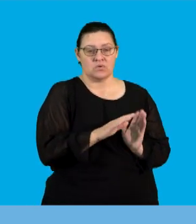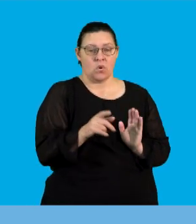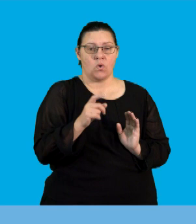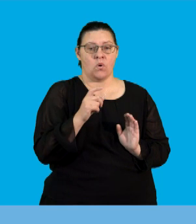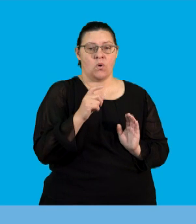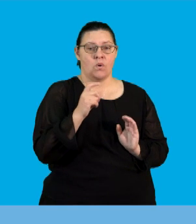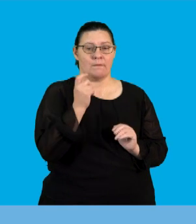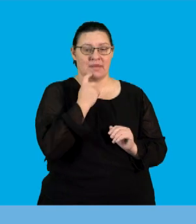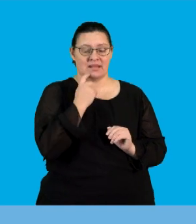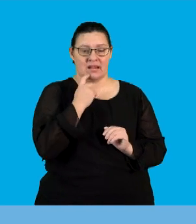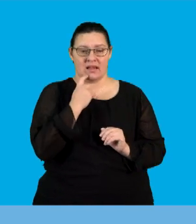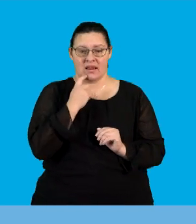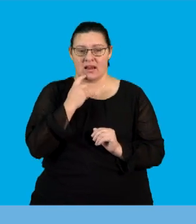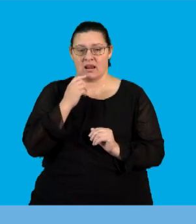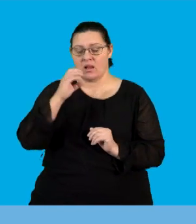the